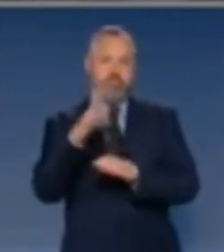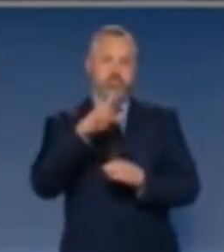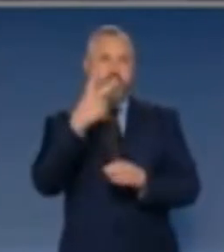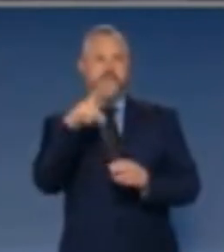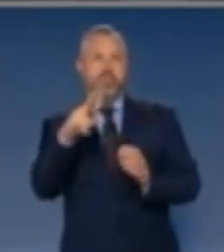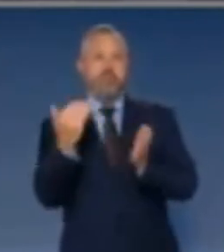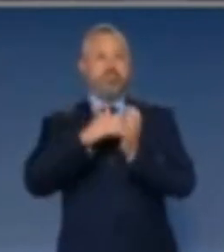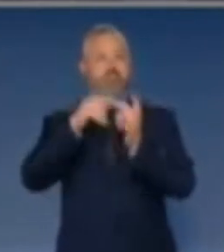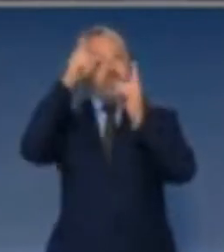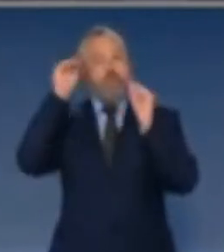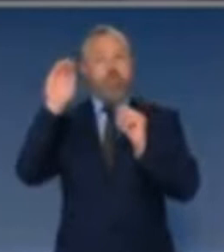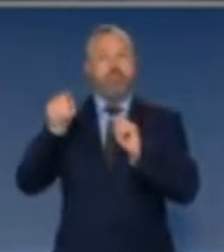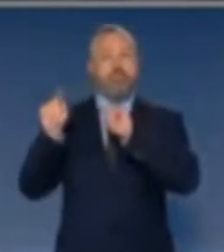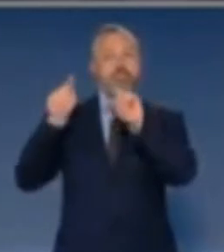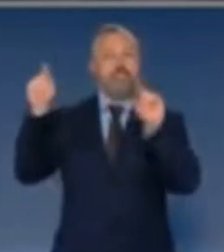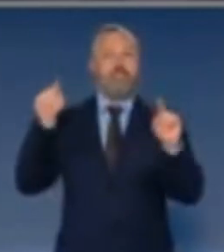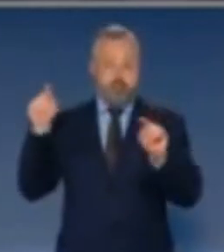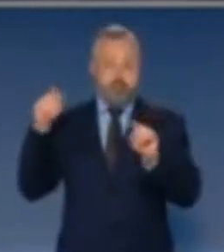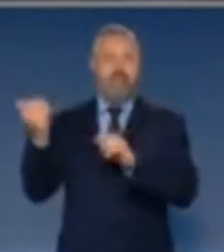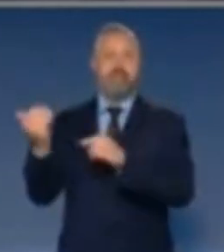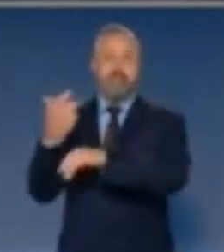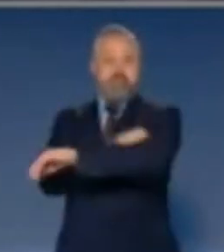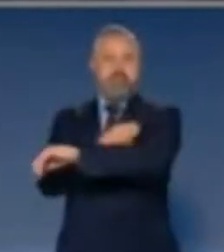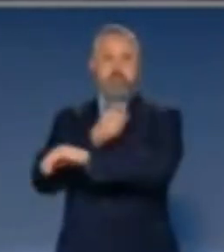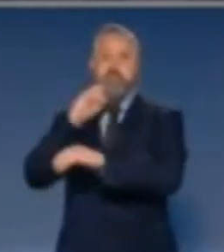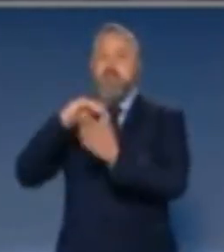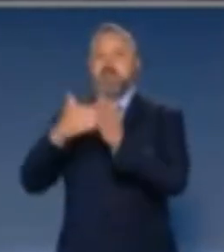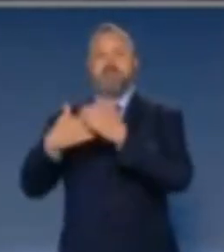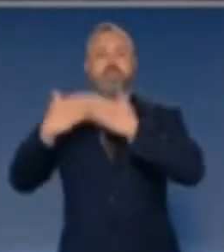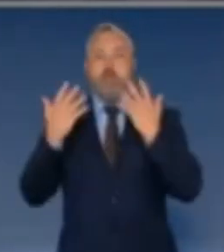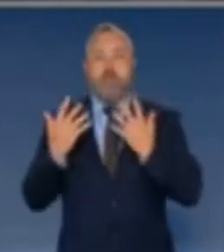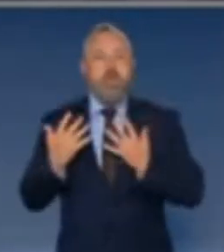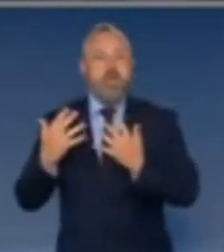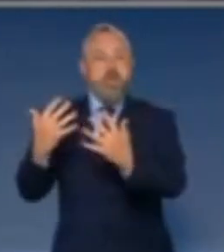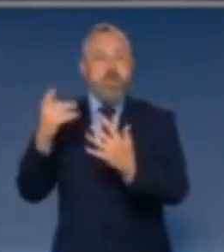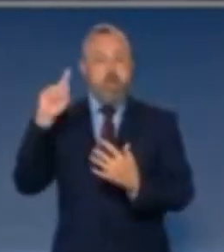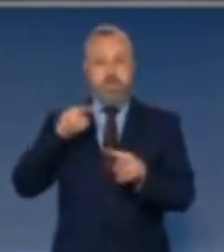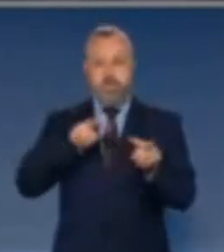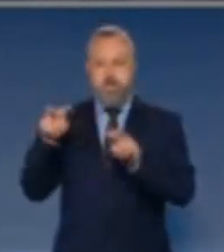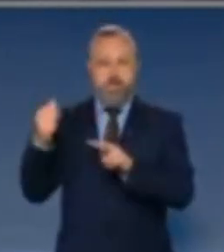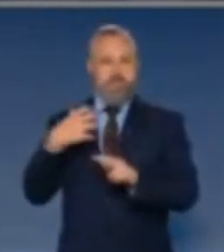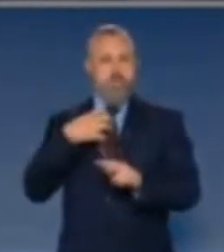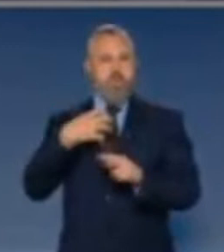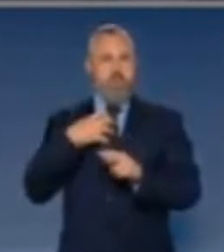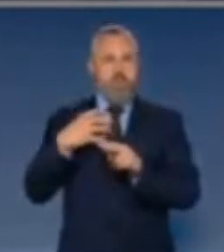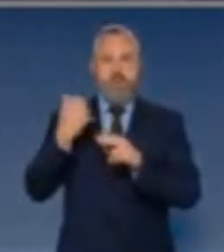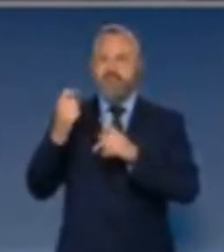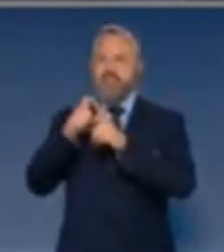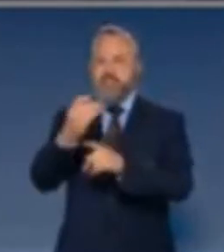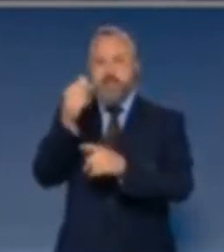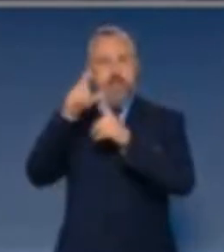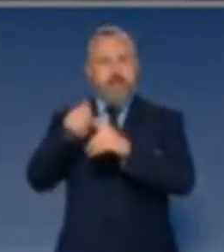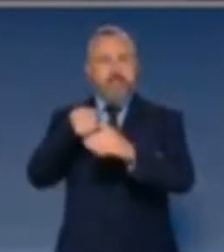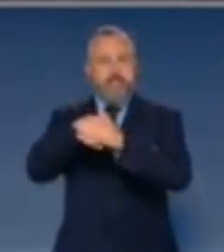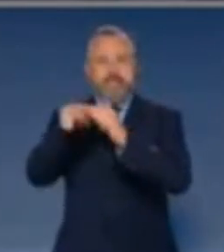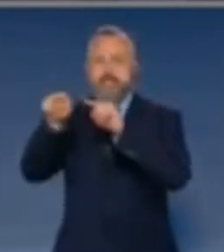check at the end of the day to be done, and in particular they're dealing with some of the more complex facilities, and well